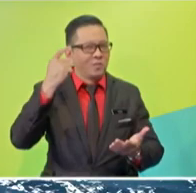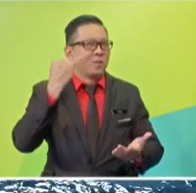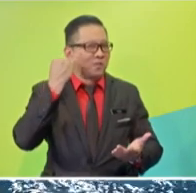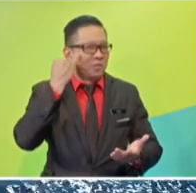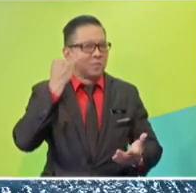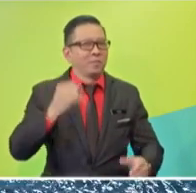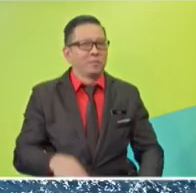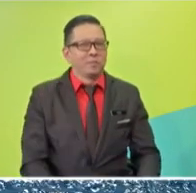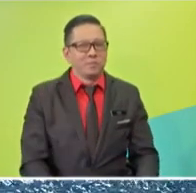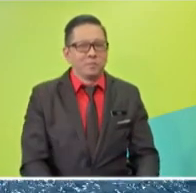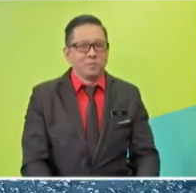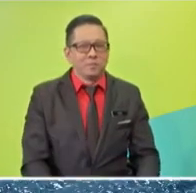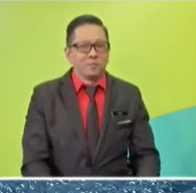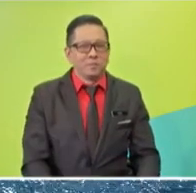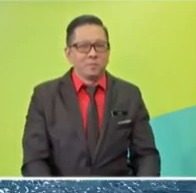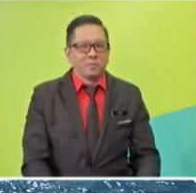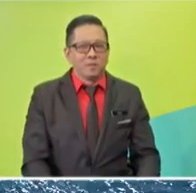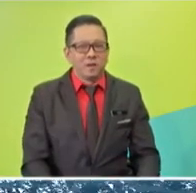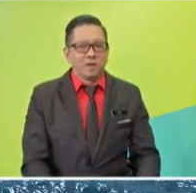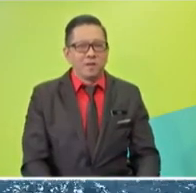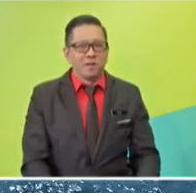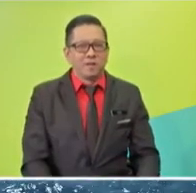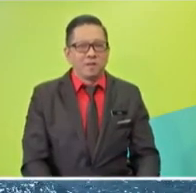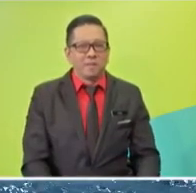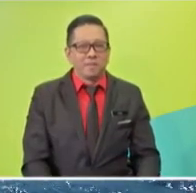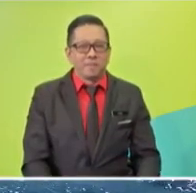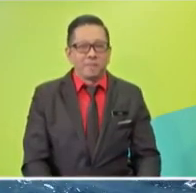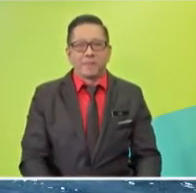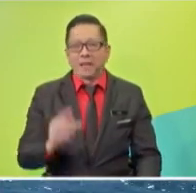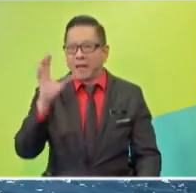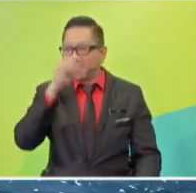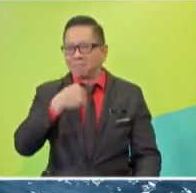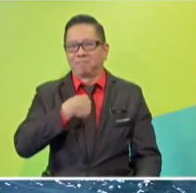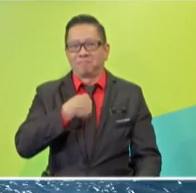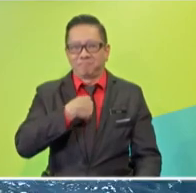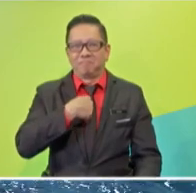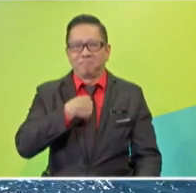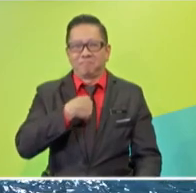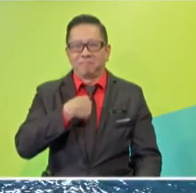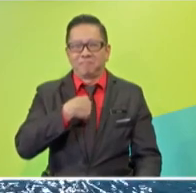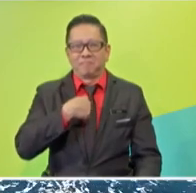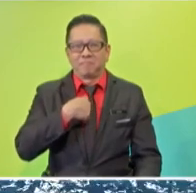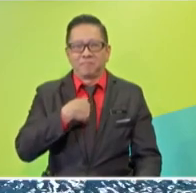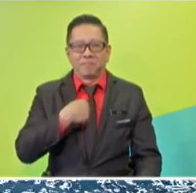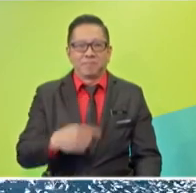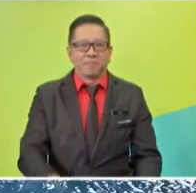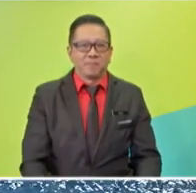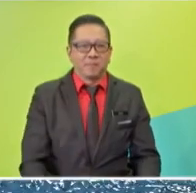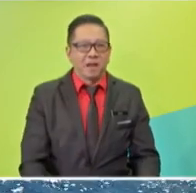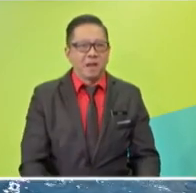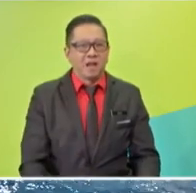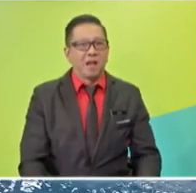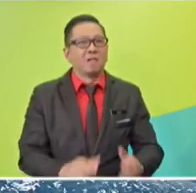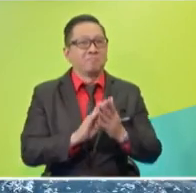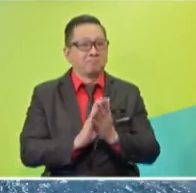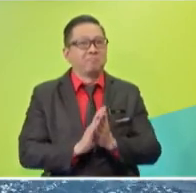to you. I'll try to guess who I am. I develop the concept for structure and turn those